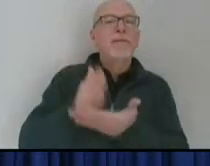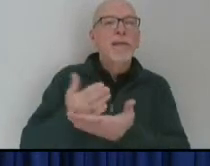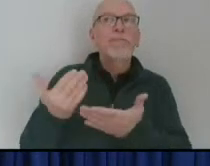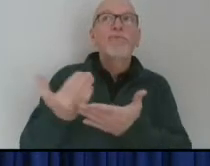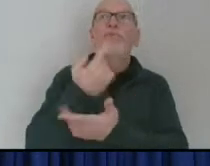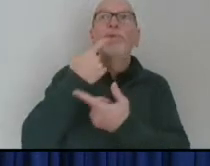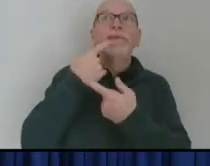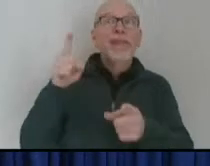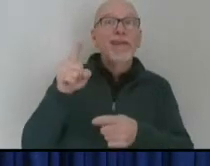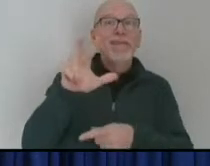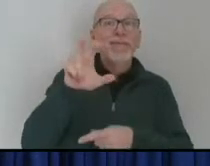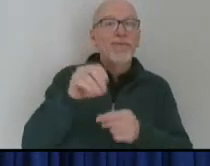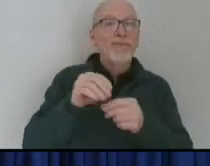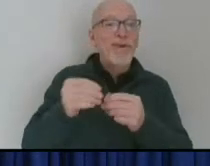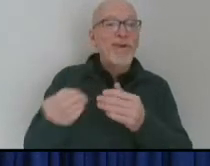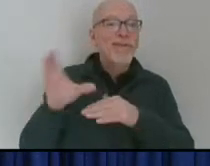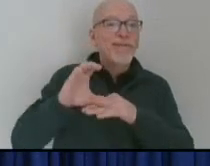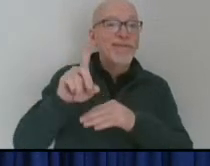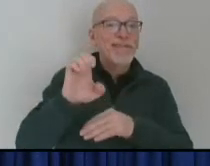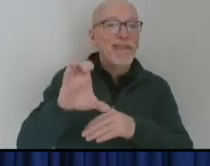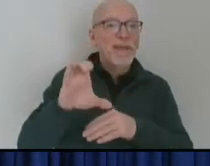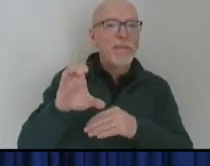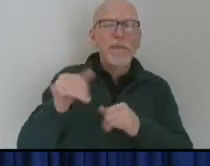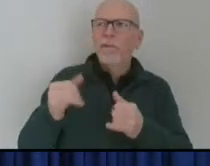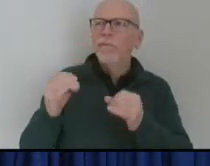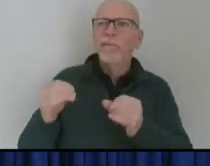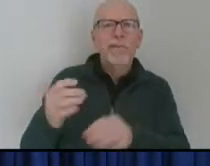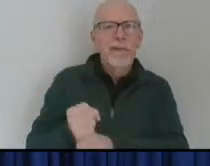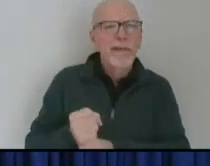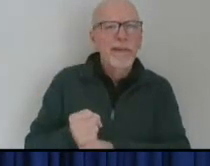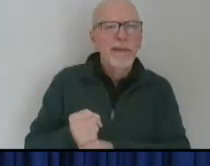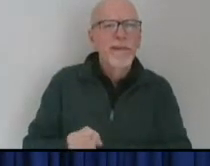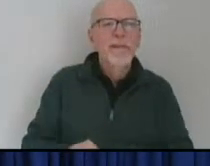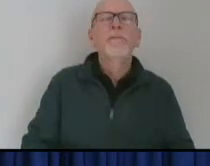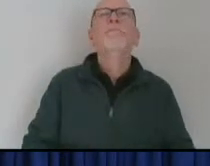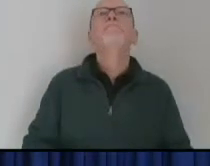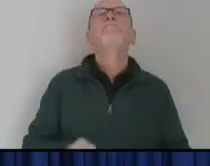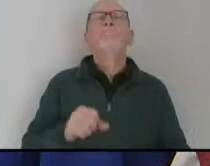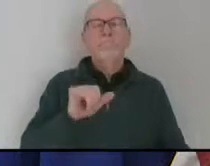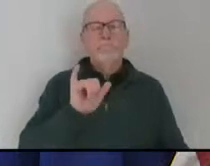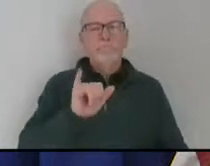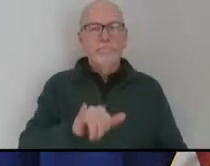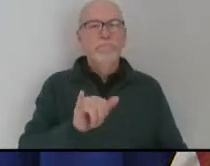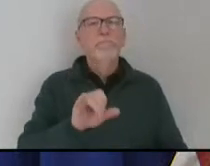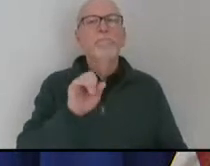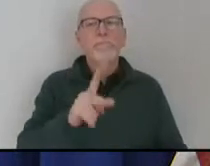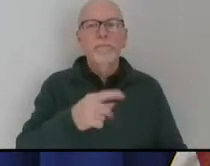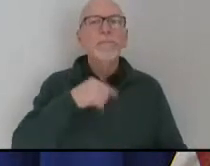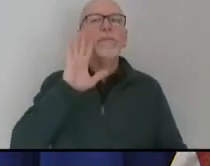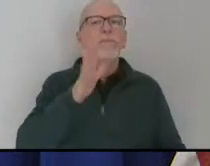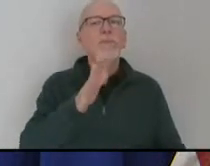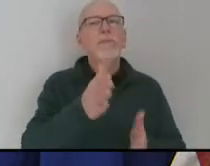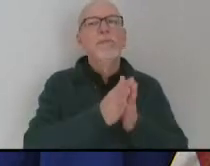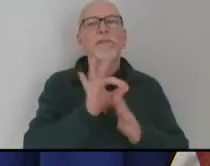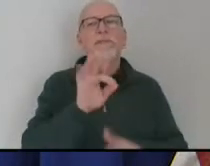for the $300 in December, they are not getting them now. I'll have Fred Payne look into it.